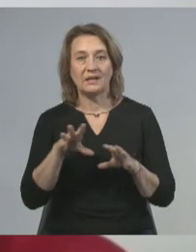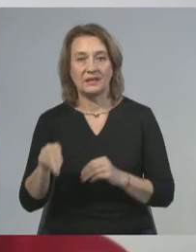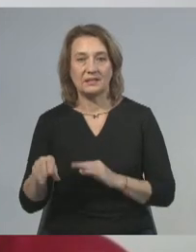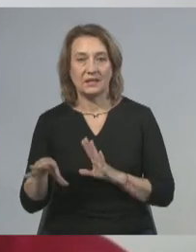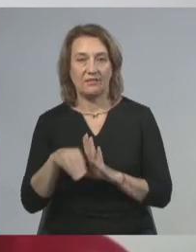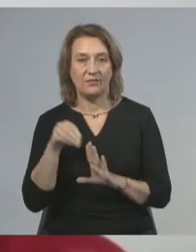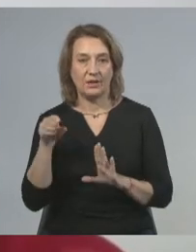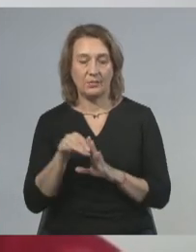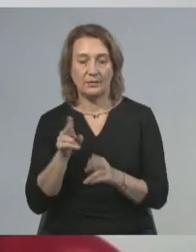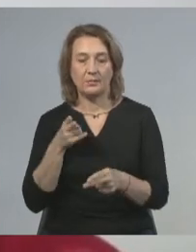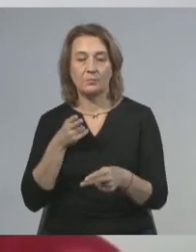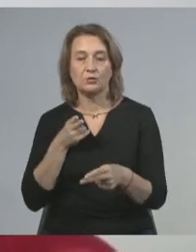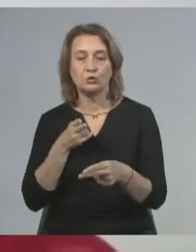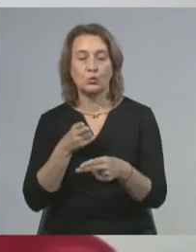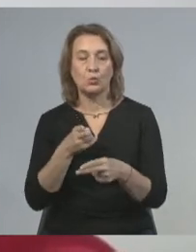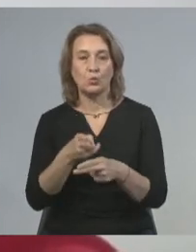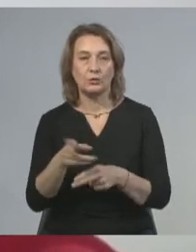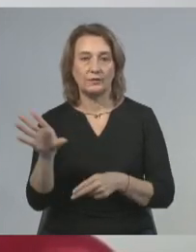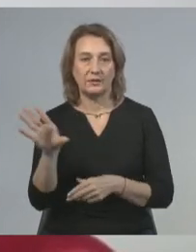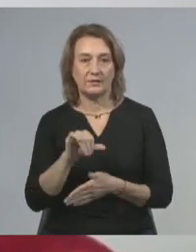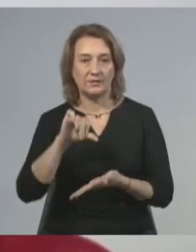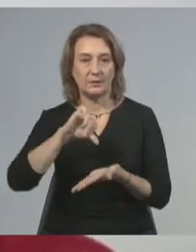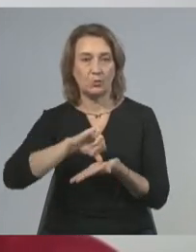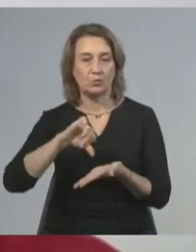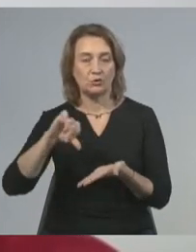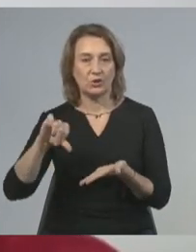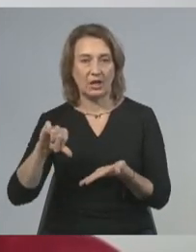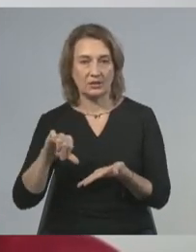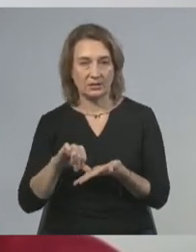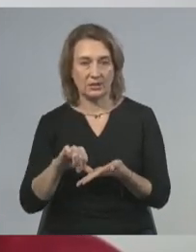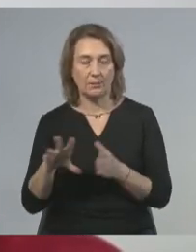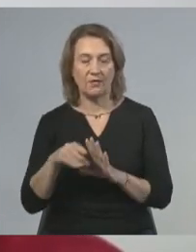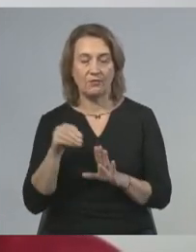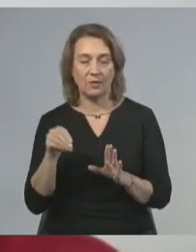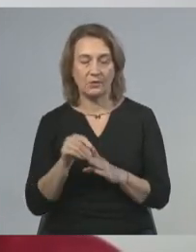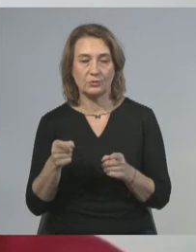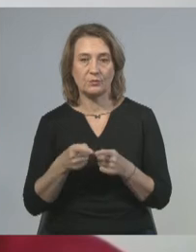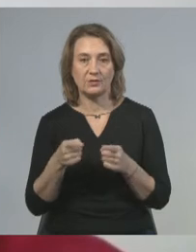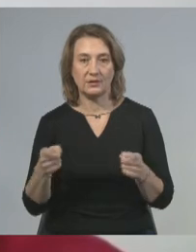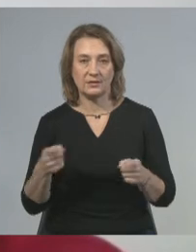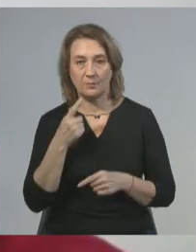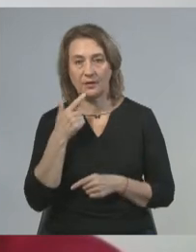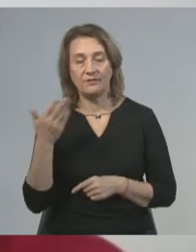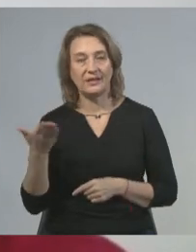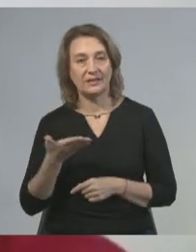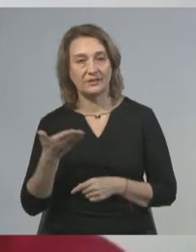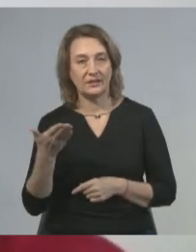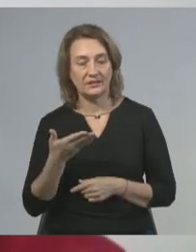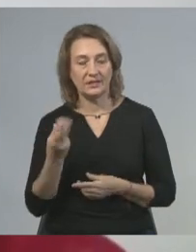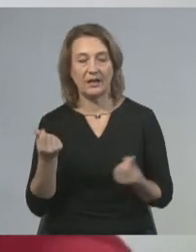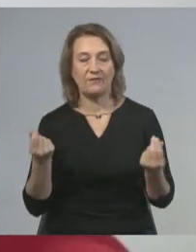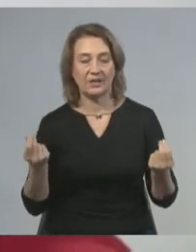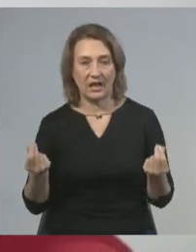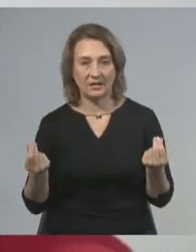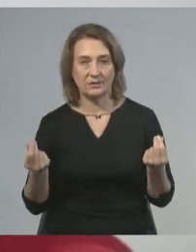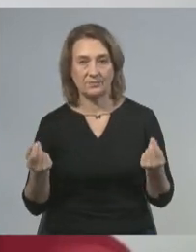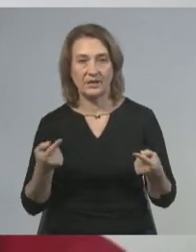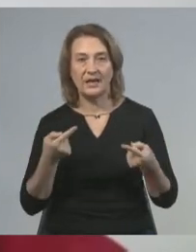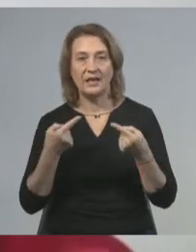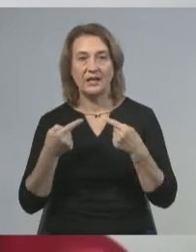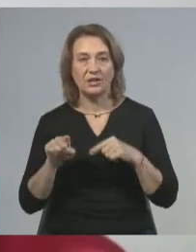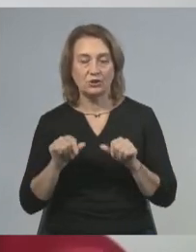most probably the epidemiological situation uh will worsen others by postponing